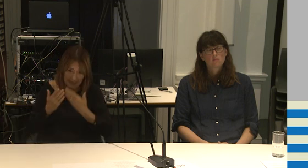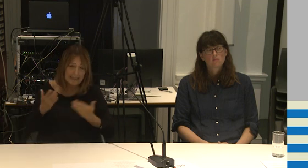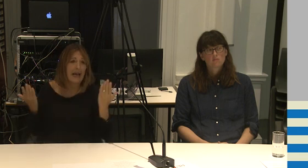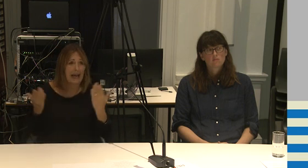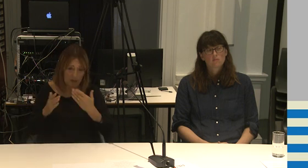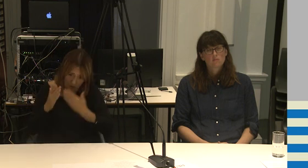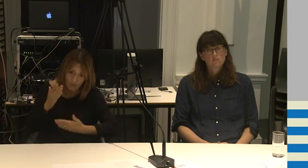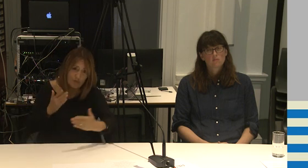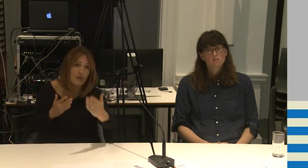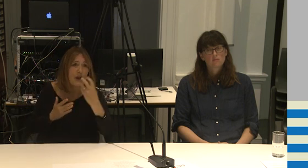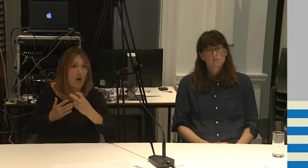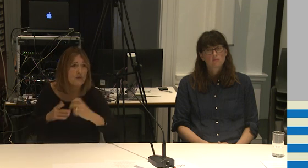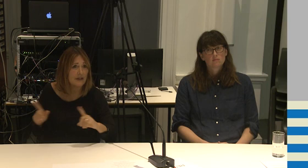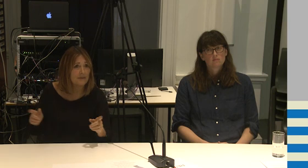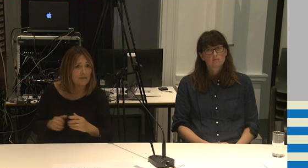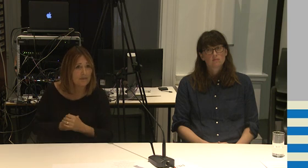So